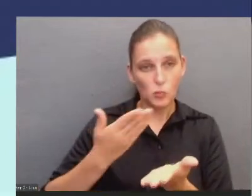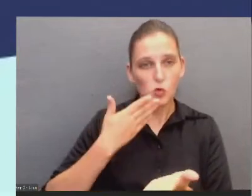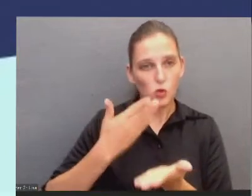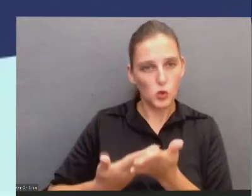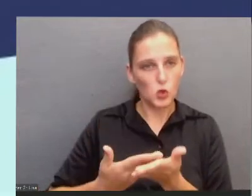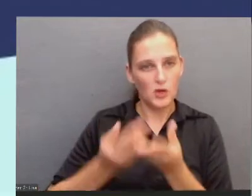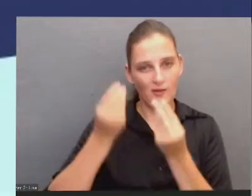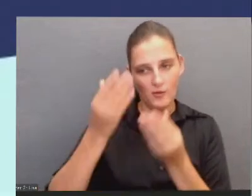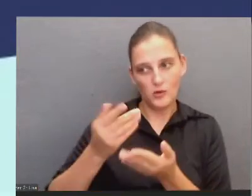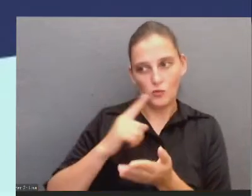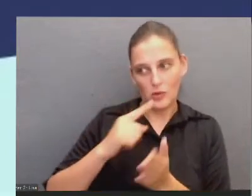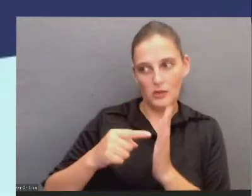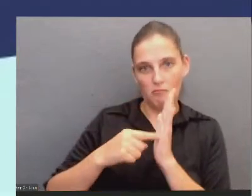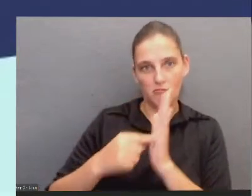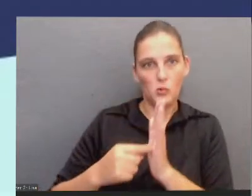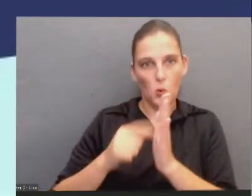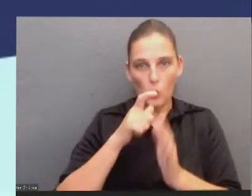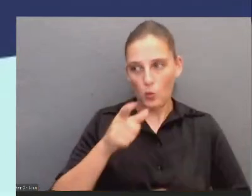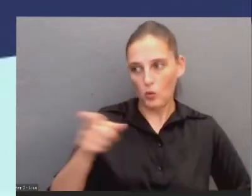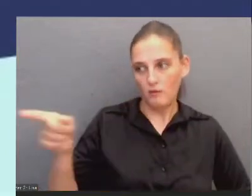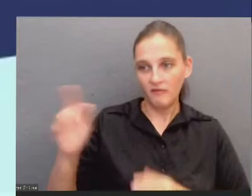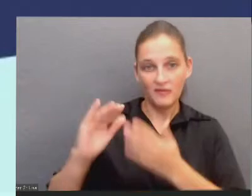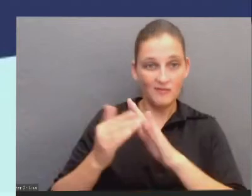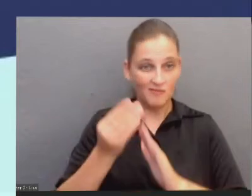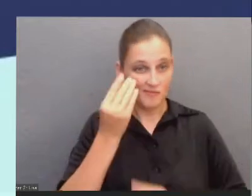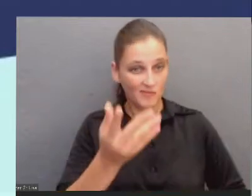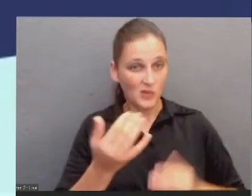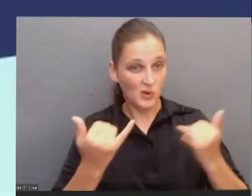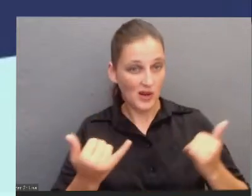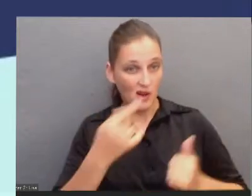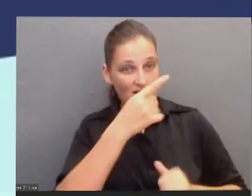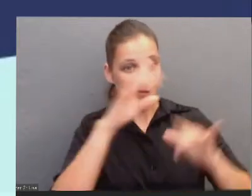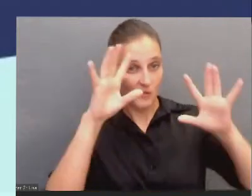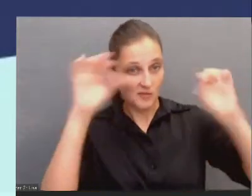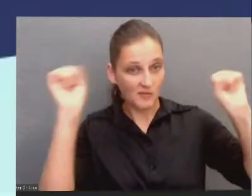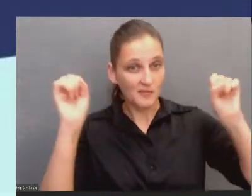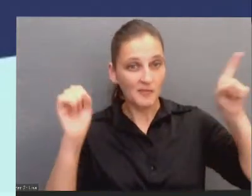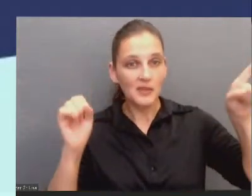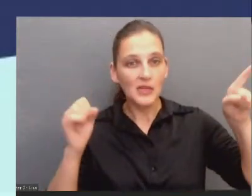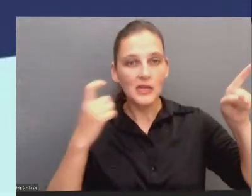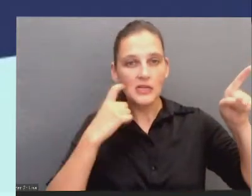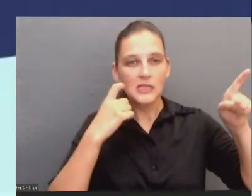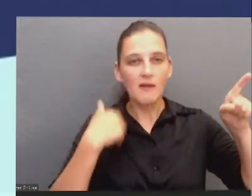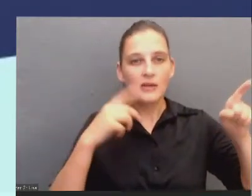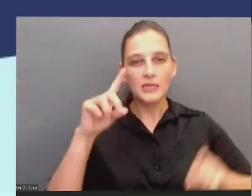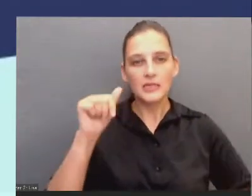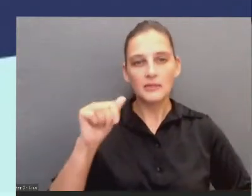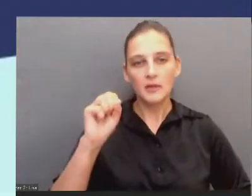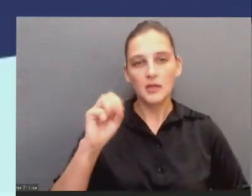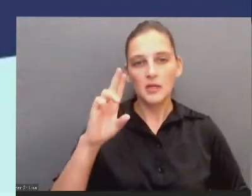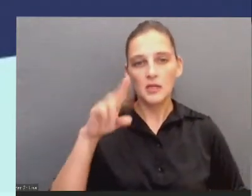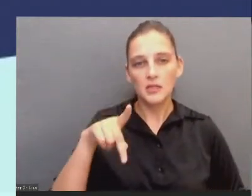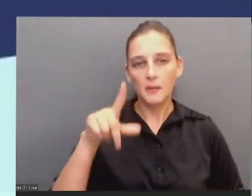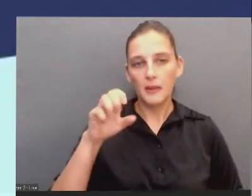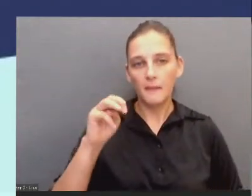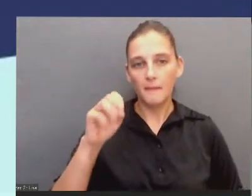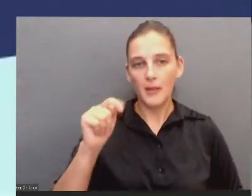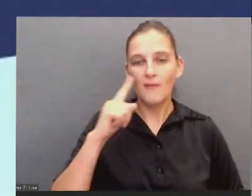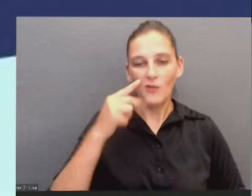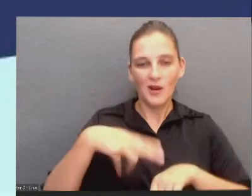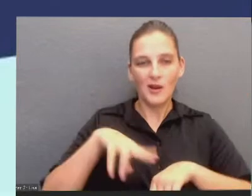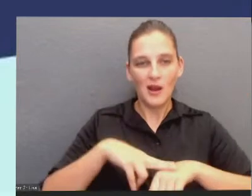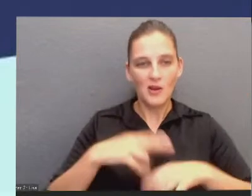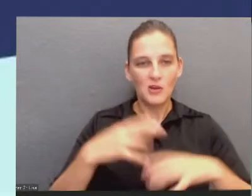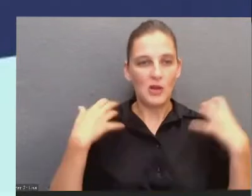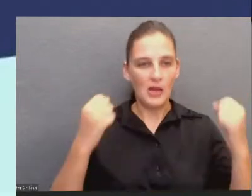to point out that under the Clinton administration, there was a disability supplement to the National Health Interview Survey